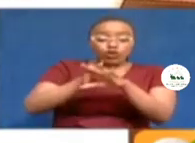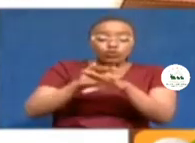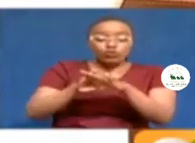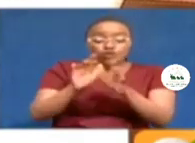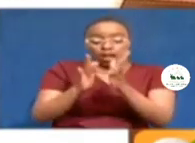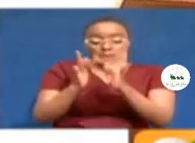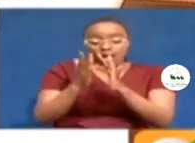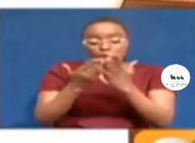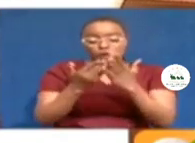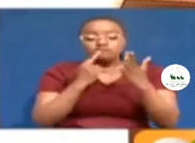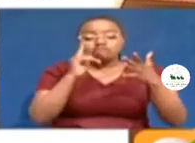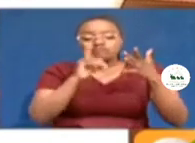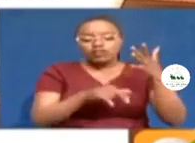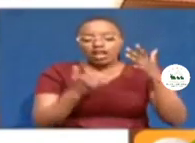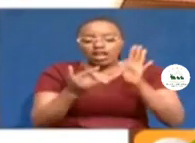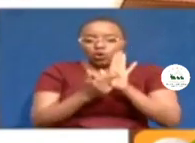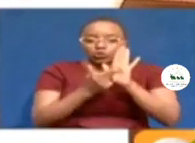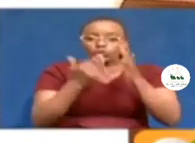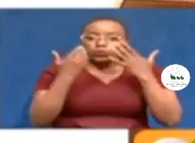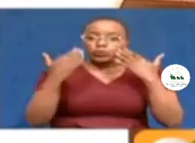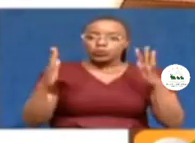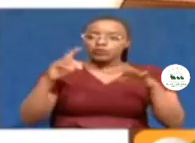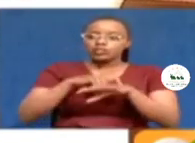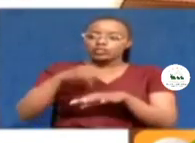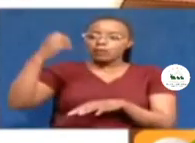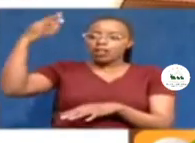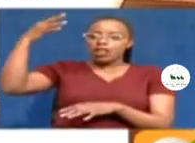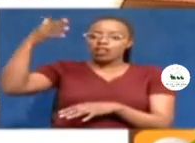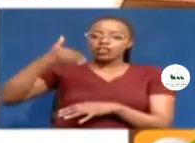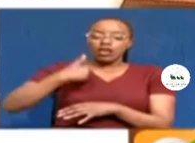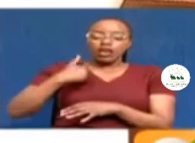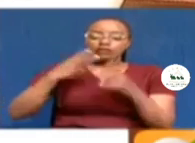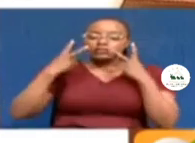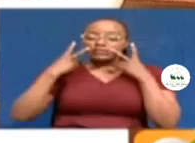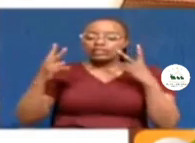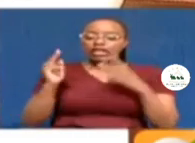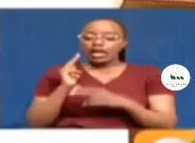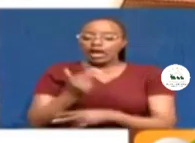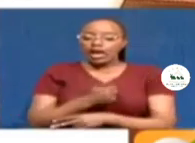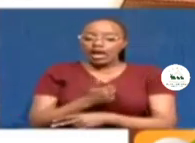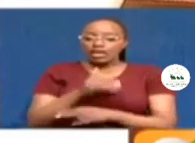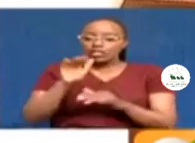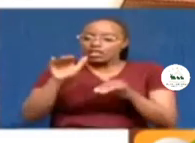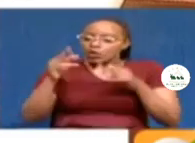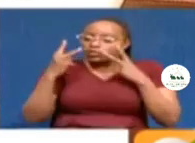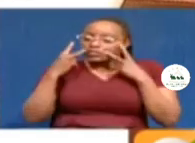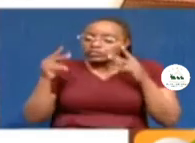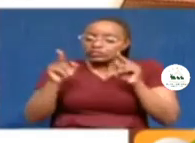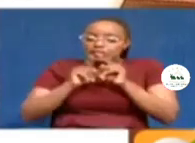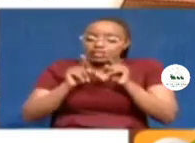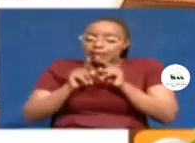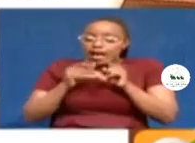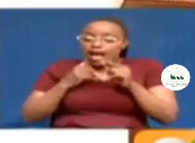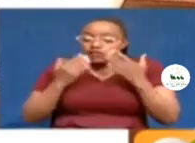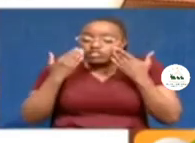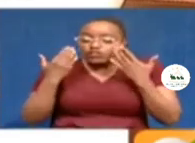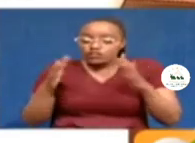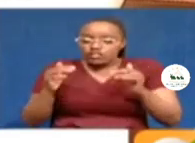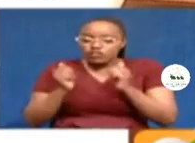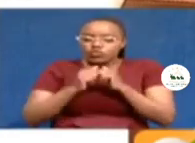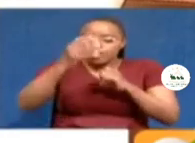says, now manifests in broad daylight, and we are beholding it to our detriment, to our